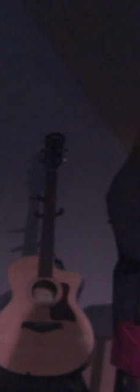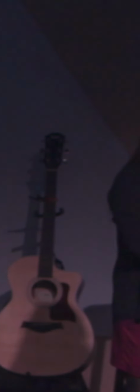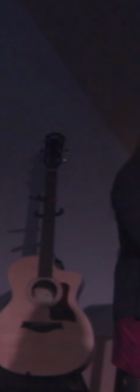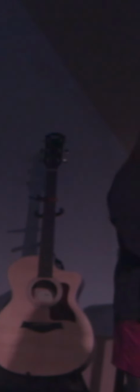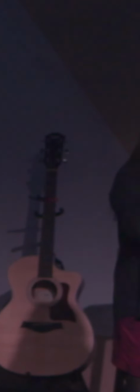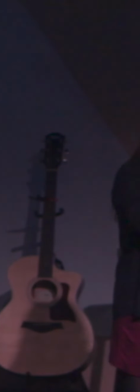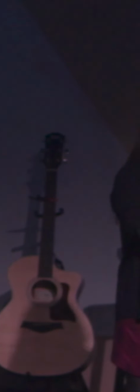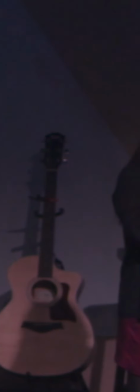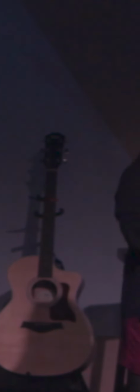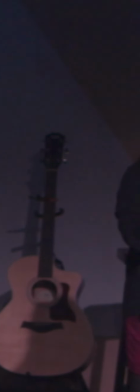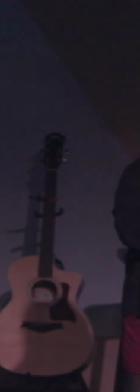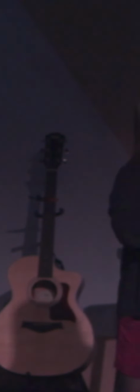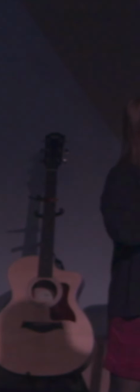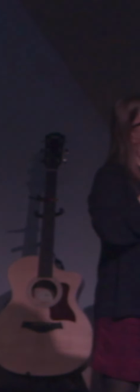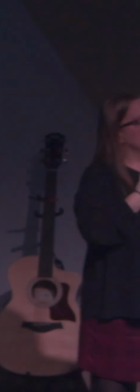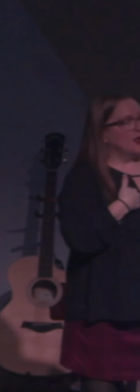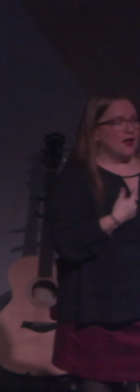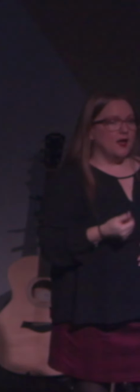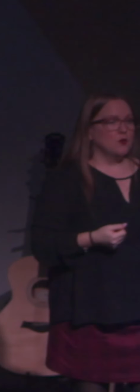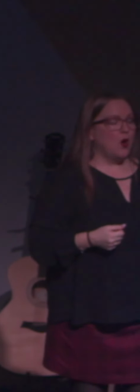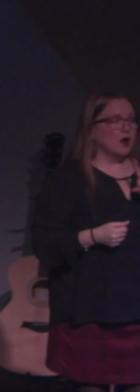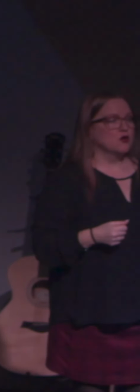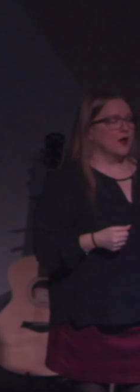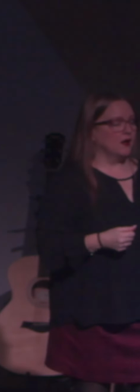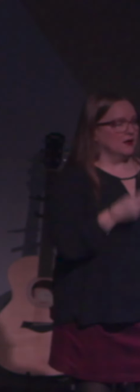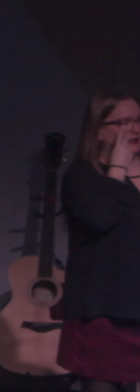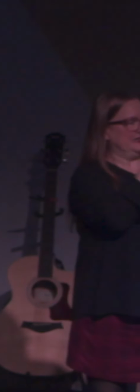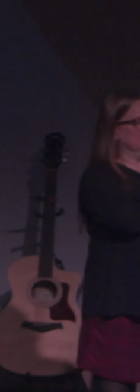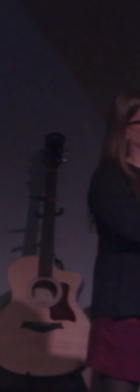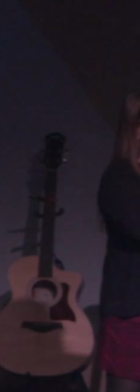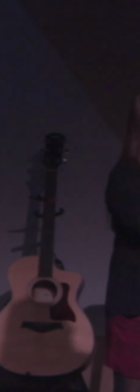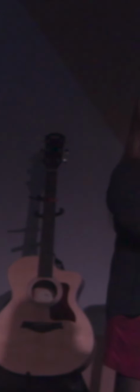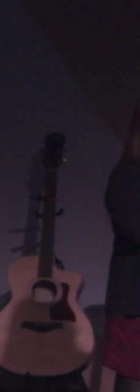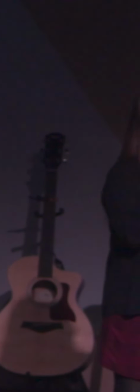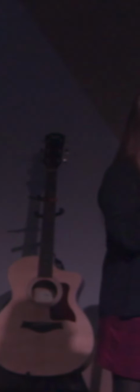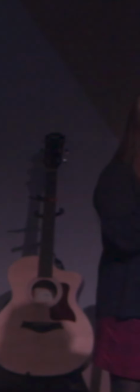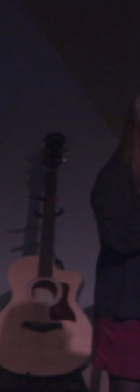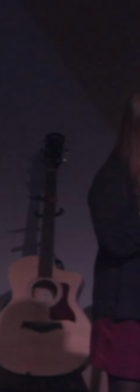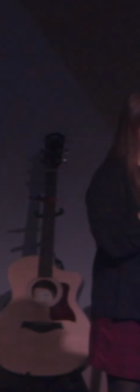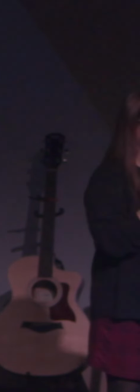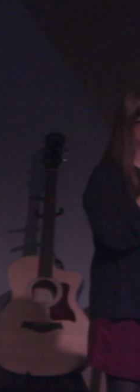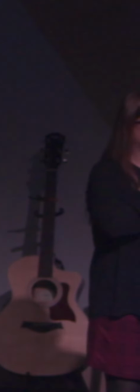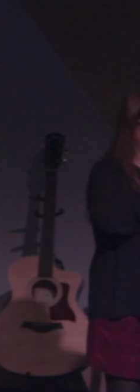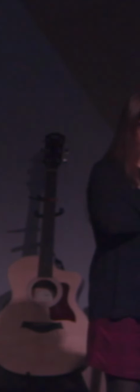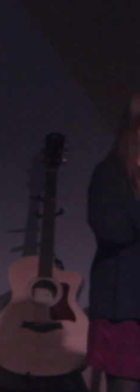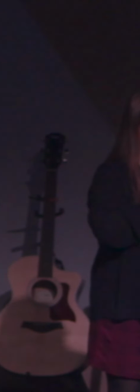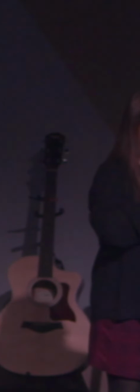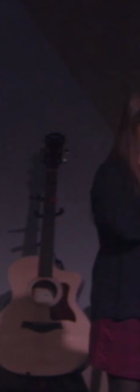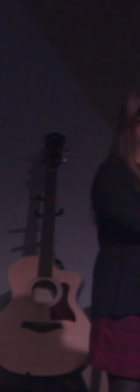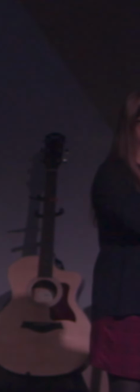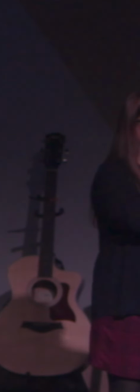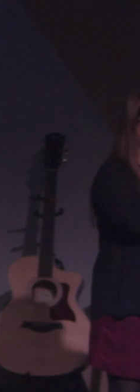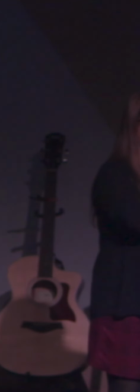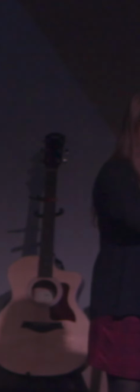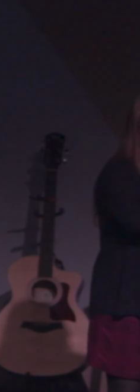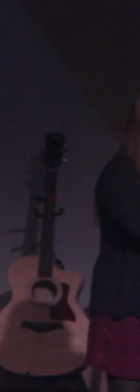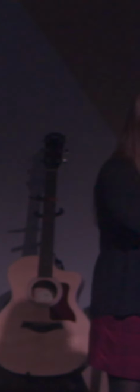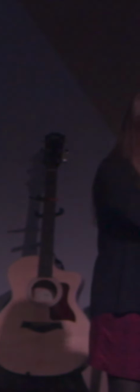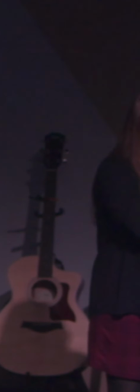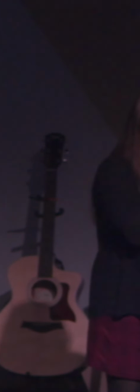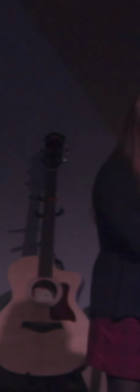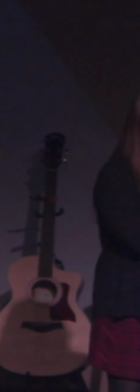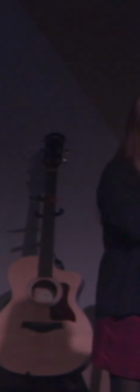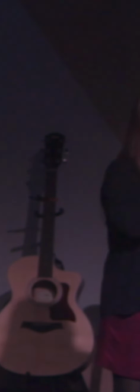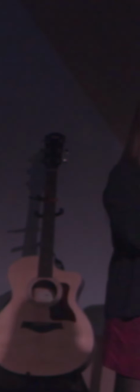walk around and I see people that are angry and frustrated and maybe even lashing out at God, what I see are a bunch of people with dot to